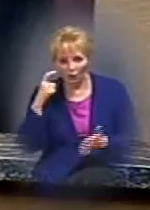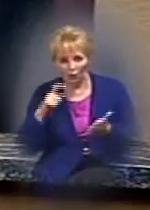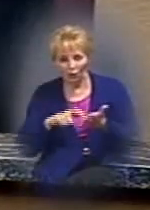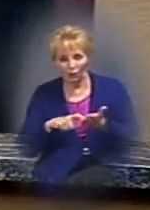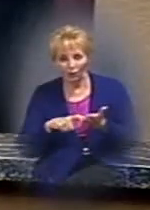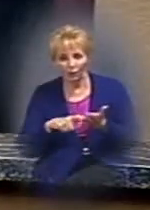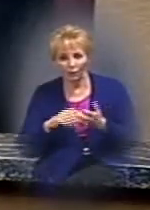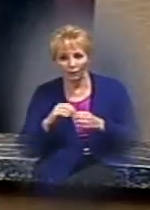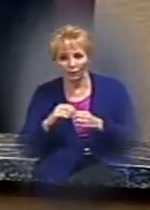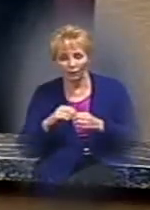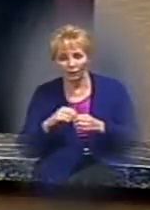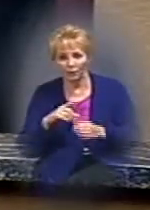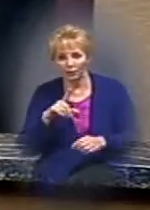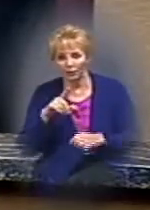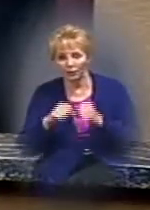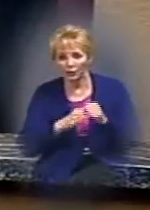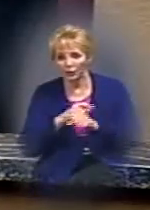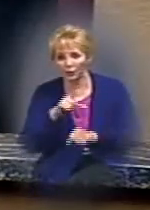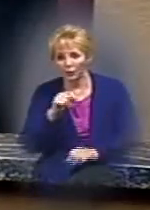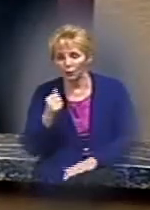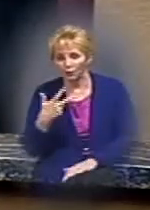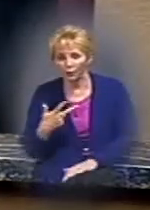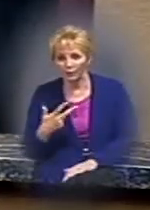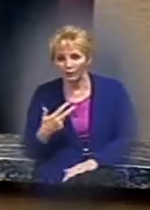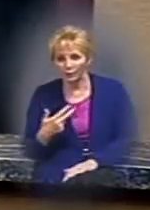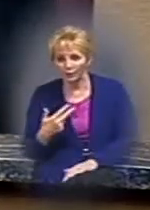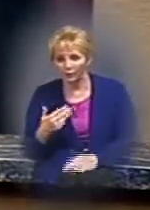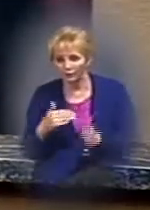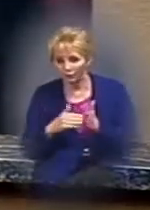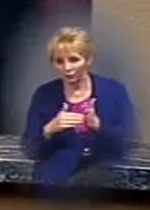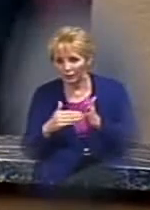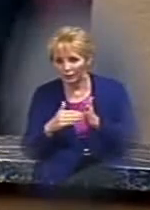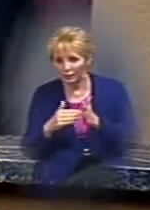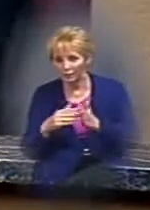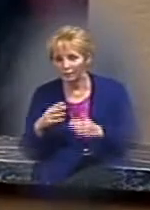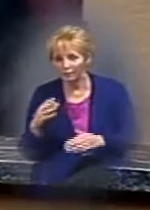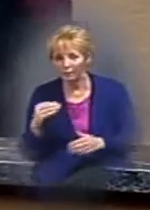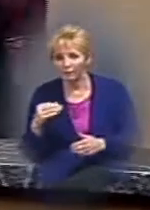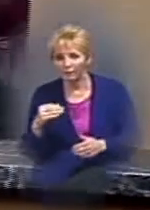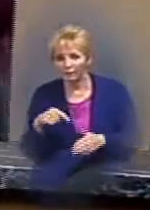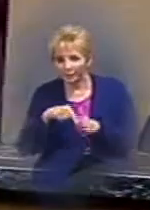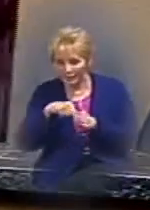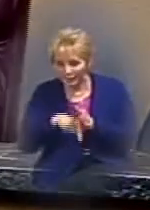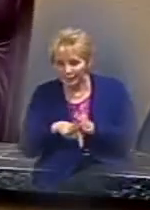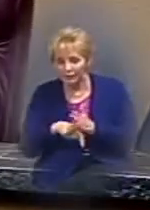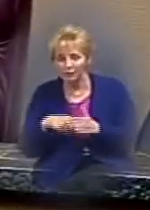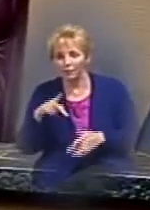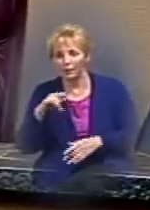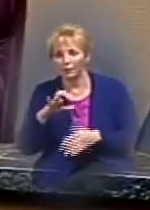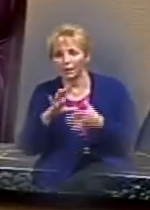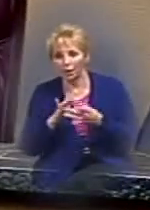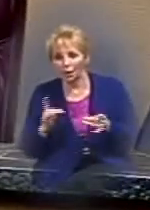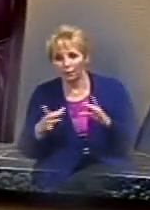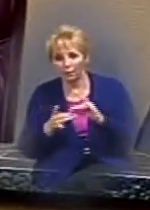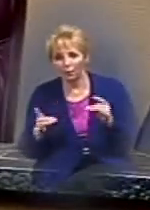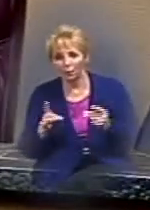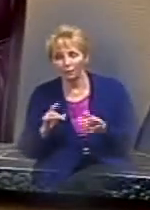the course of the year 2013, there has been frequent and often intense public comment,